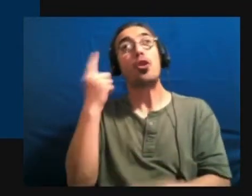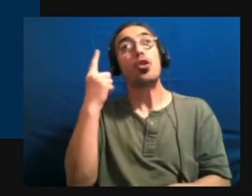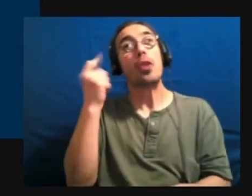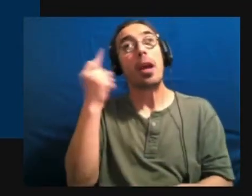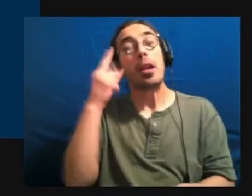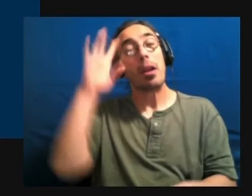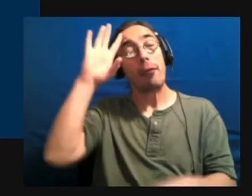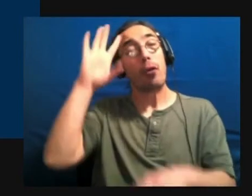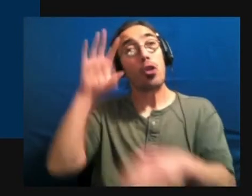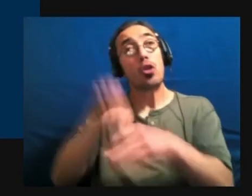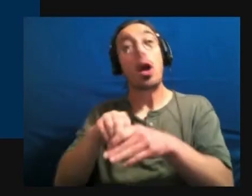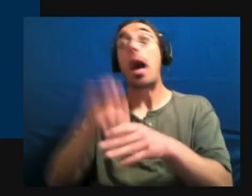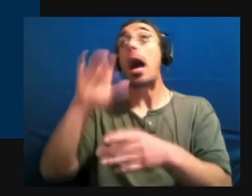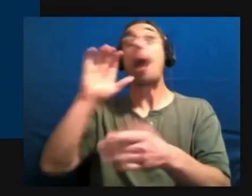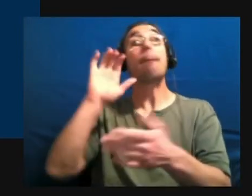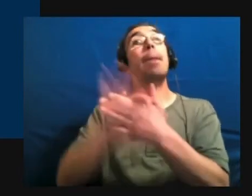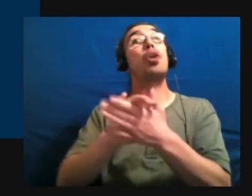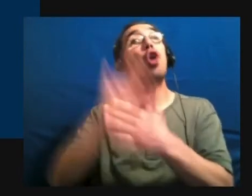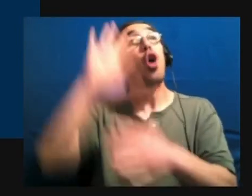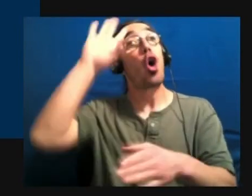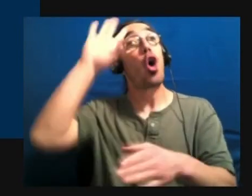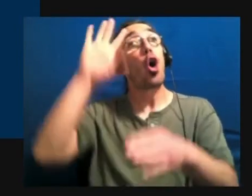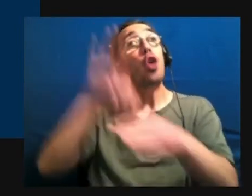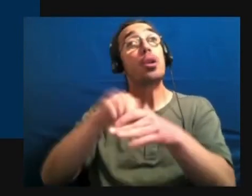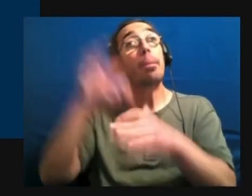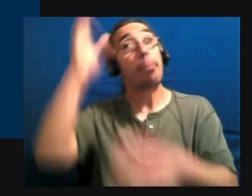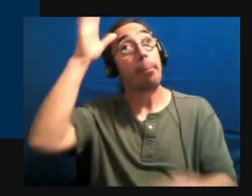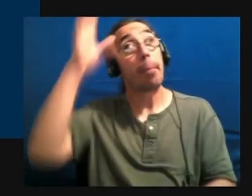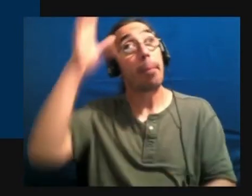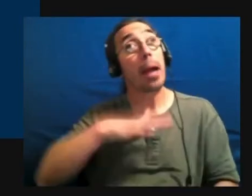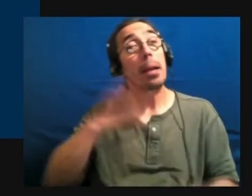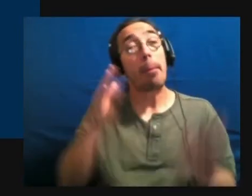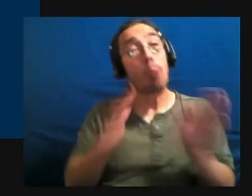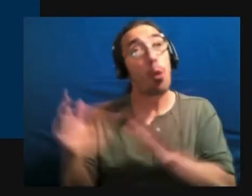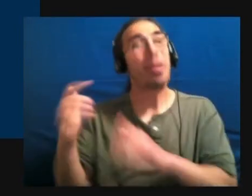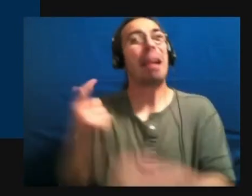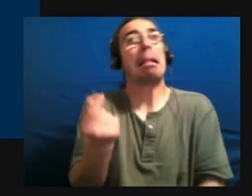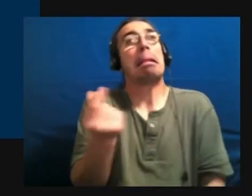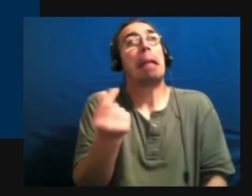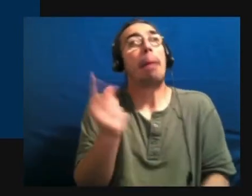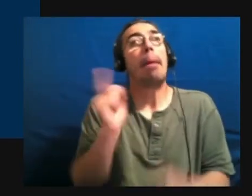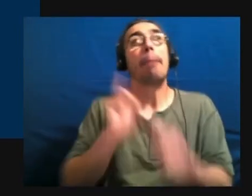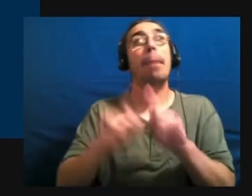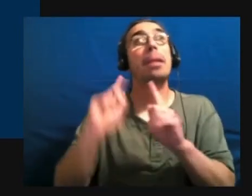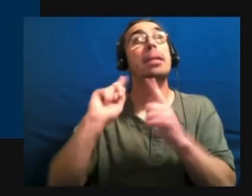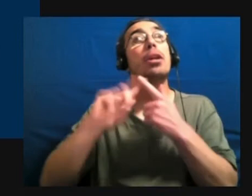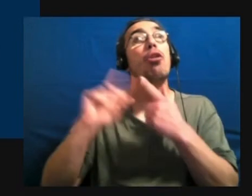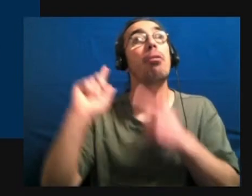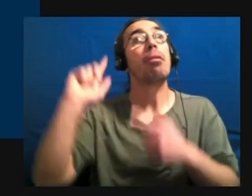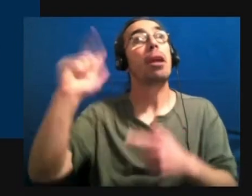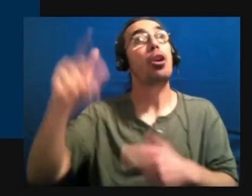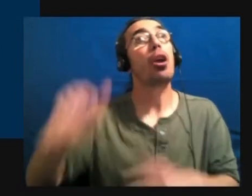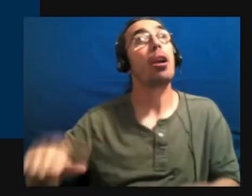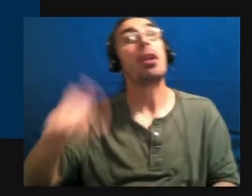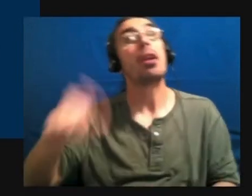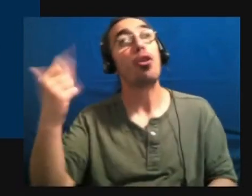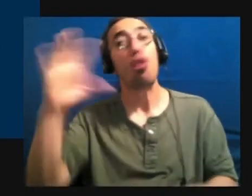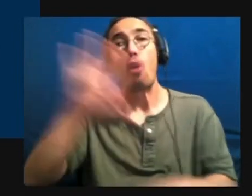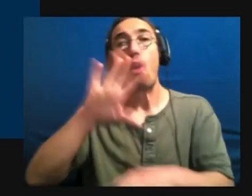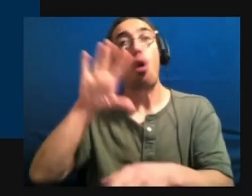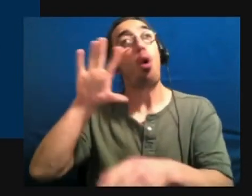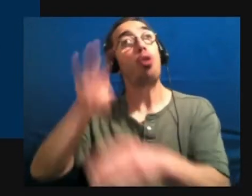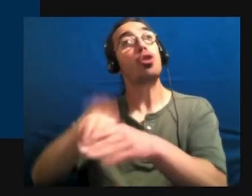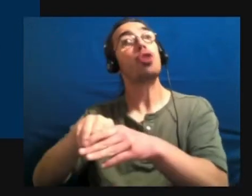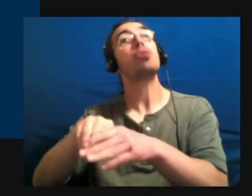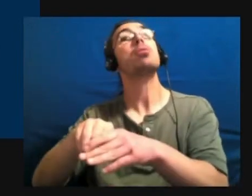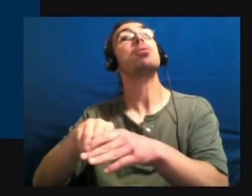an autistic man. That prepared me a little bit, but it wasn't until another autistic adult, a